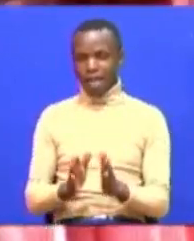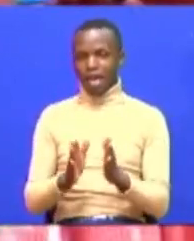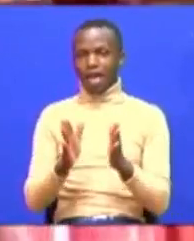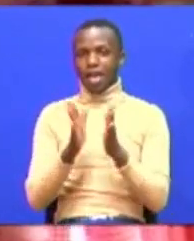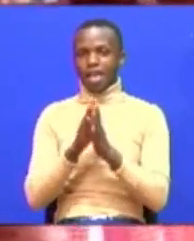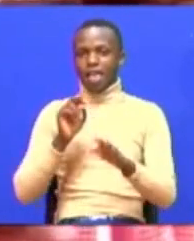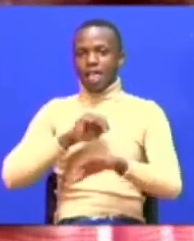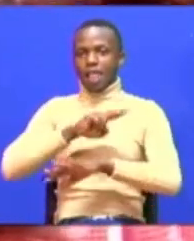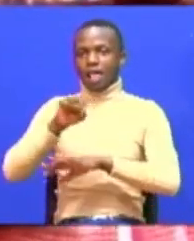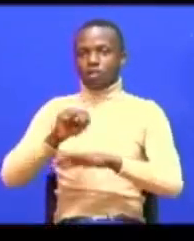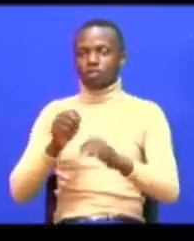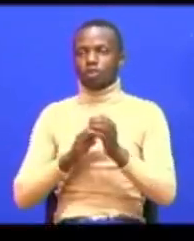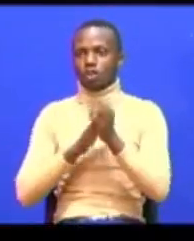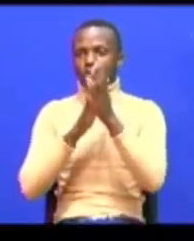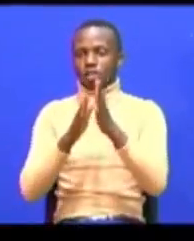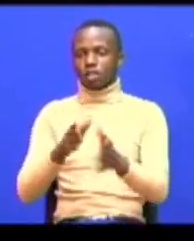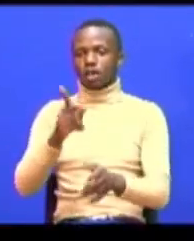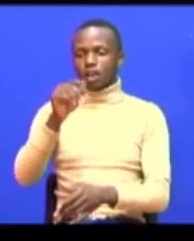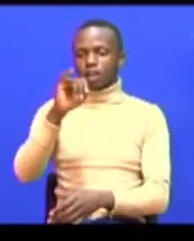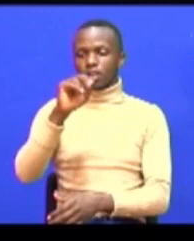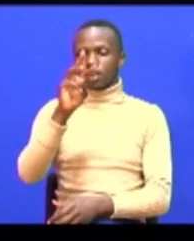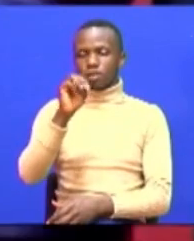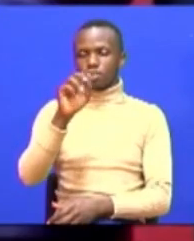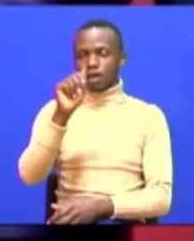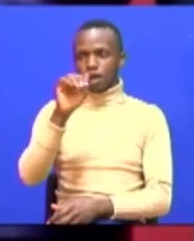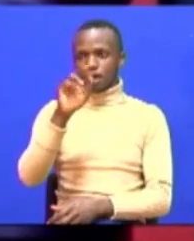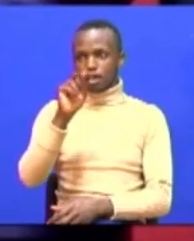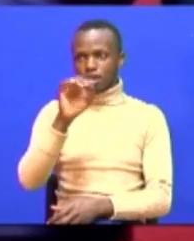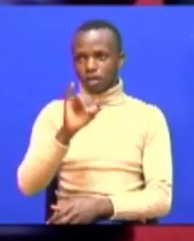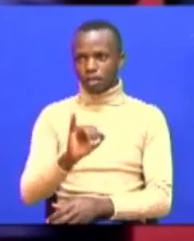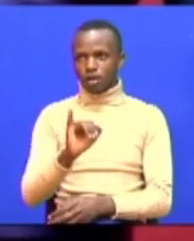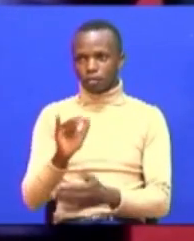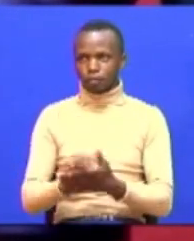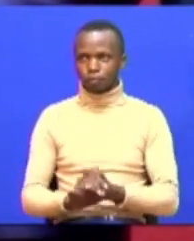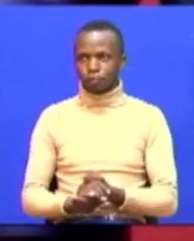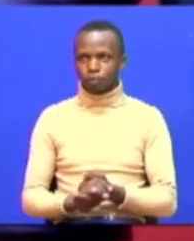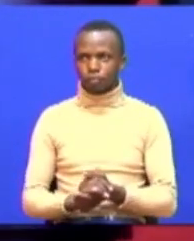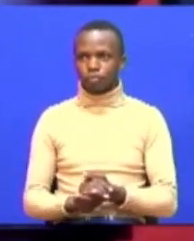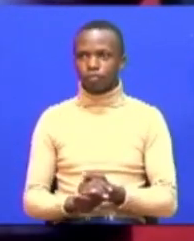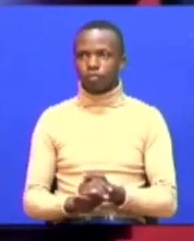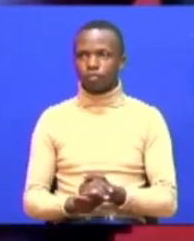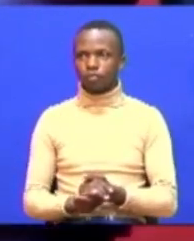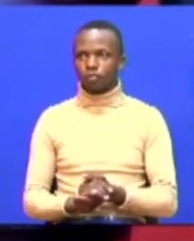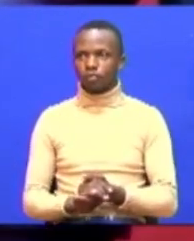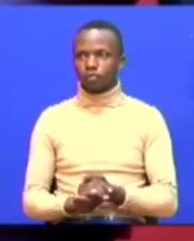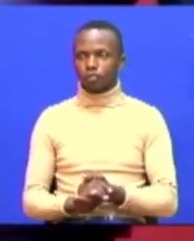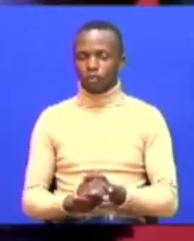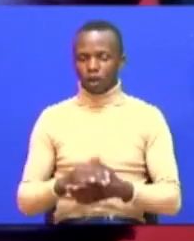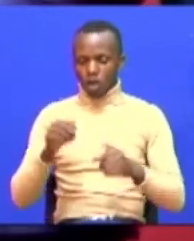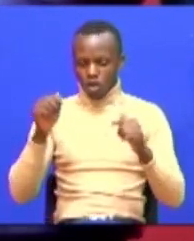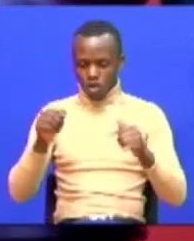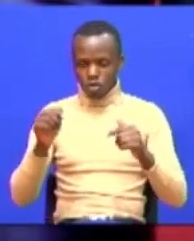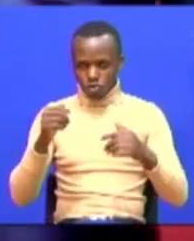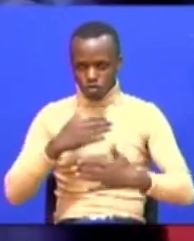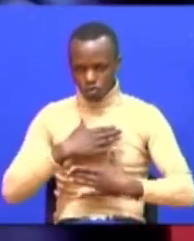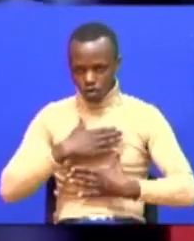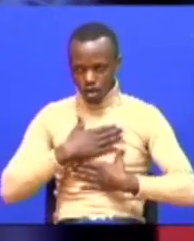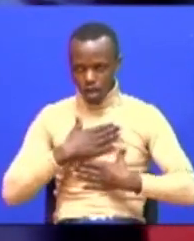National Assembly Majority Leader Kemani Ichung'wa. Busia, today, Your Excellency, we are having